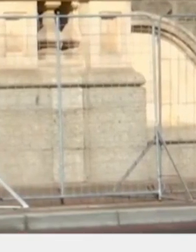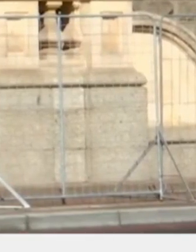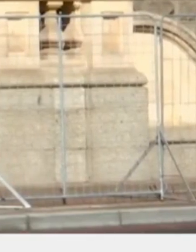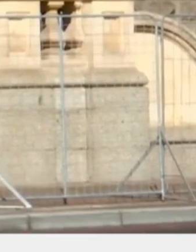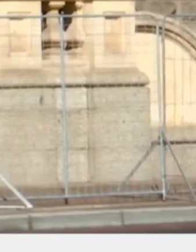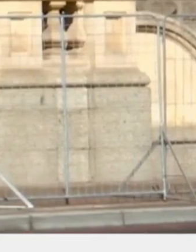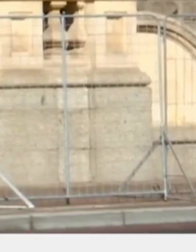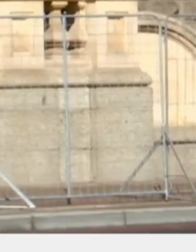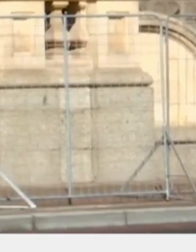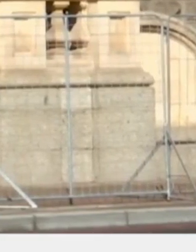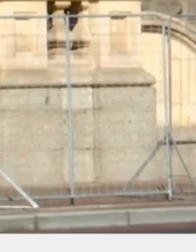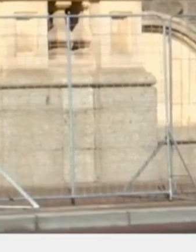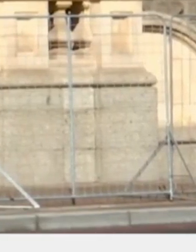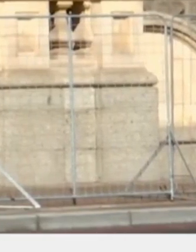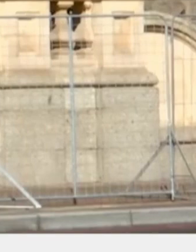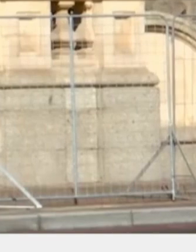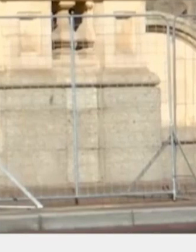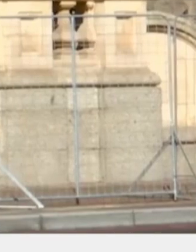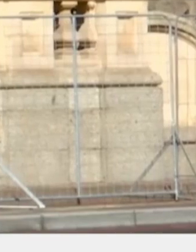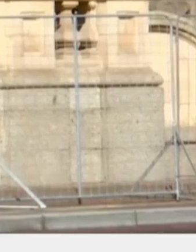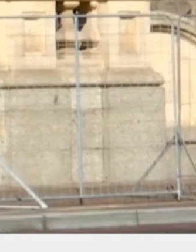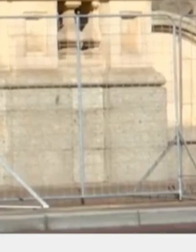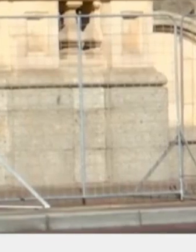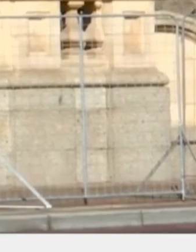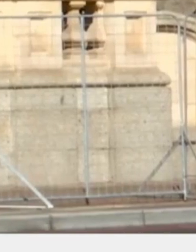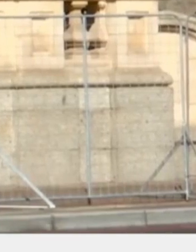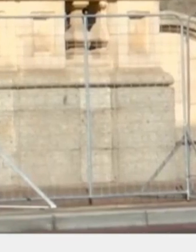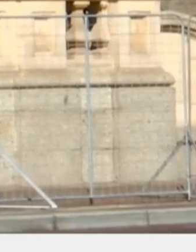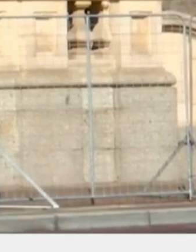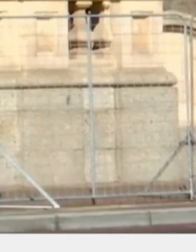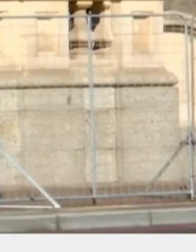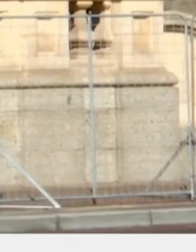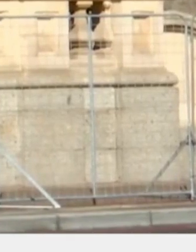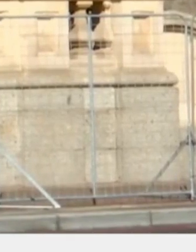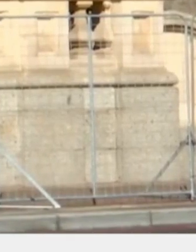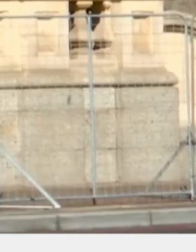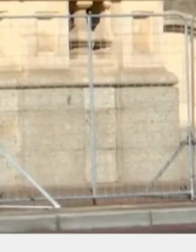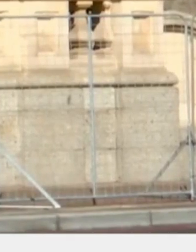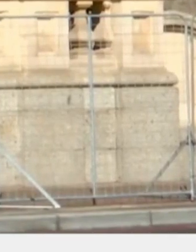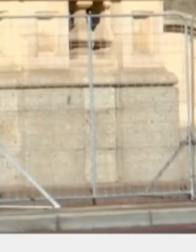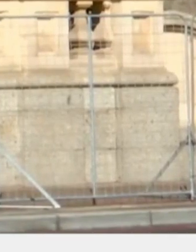the day progresses. And of course, come 2 o'clock, we're expecting Finance Minister